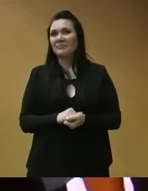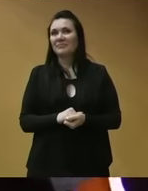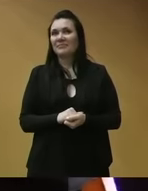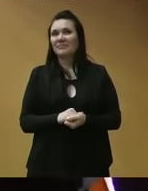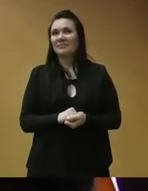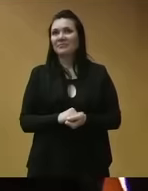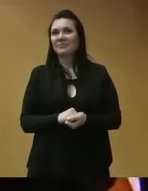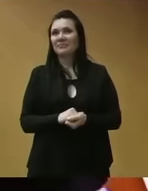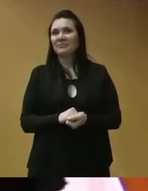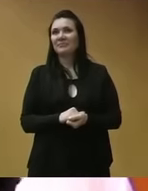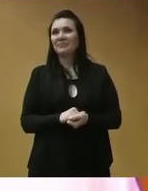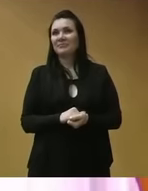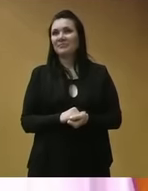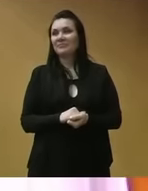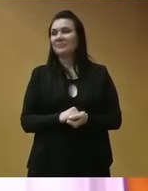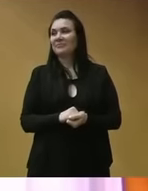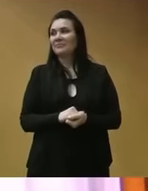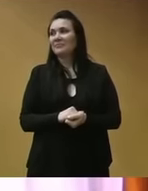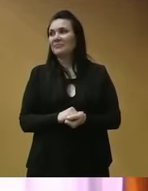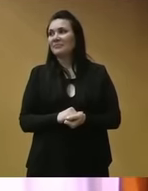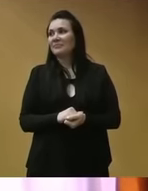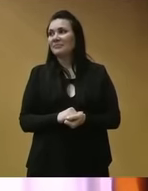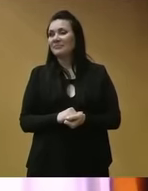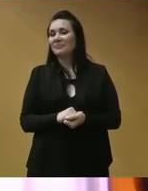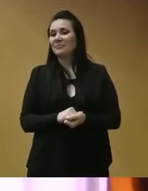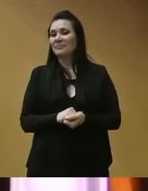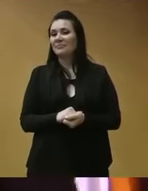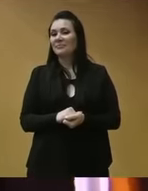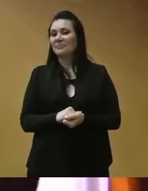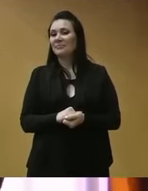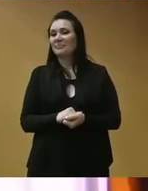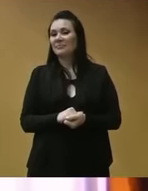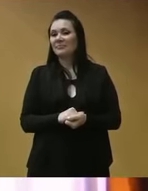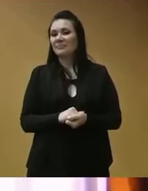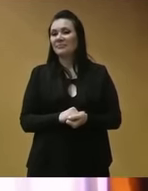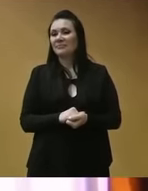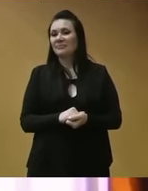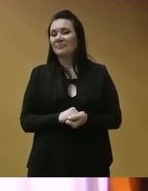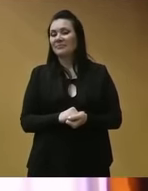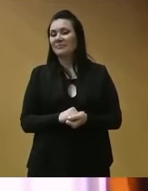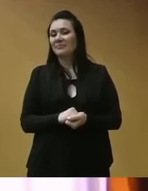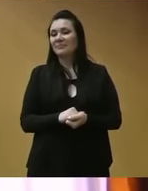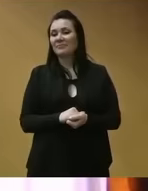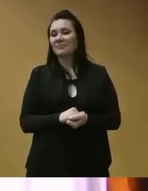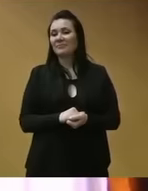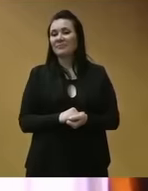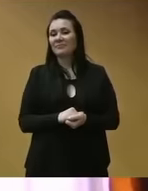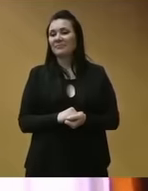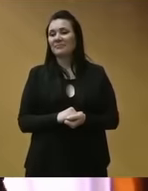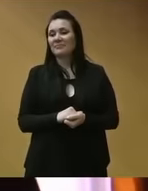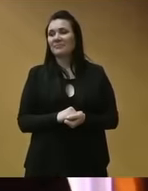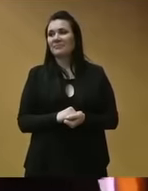And underneath the rows of trees, I will see you where the ocean meets the sky.